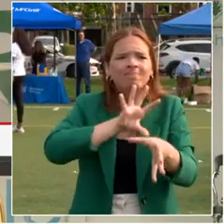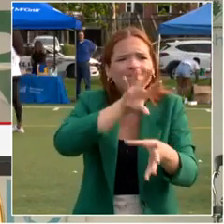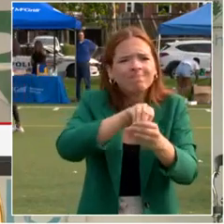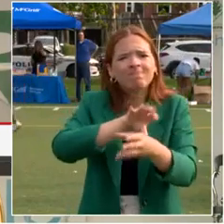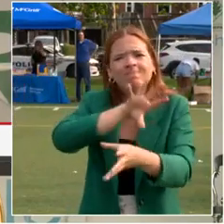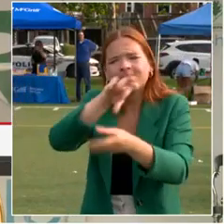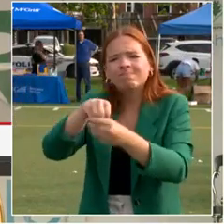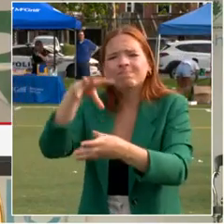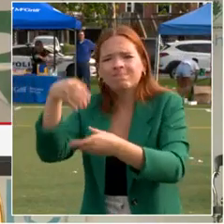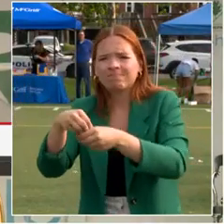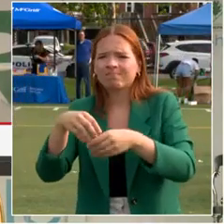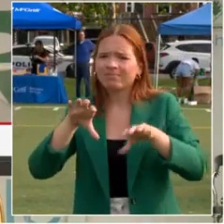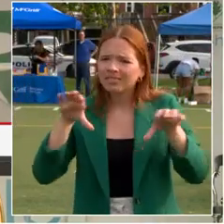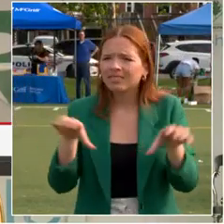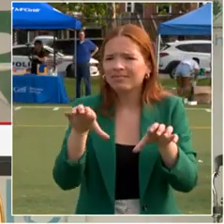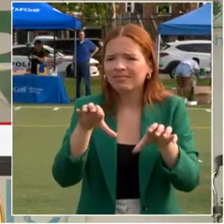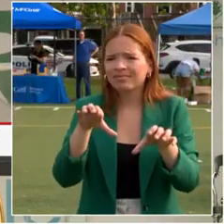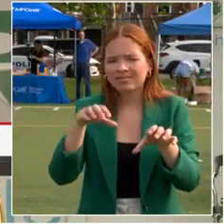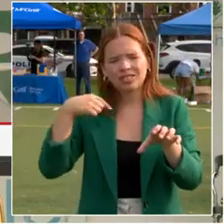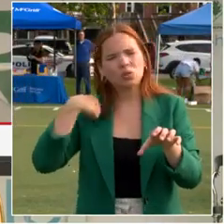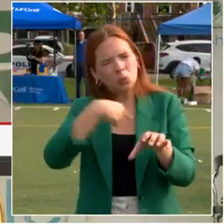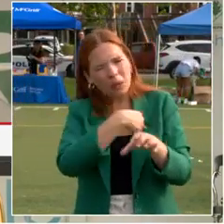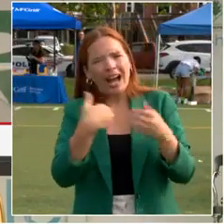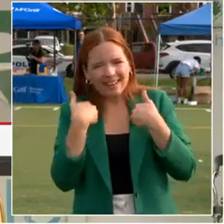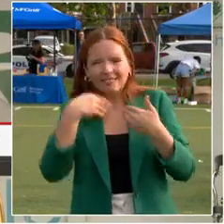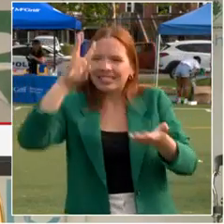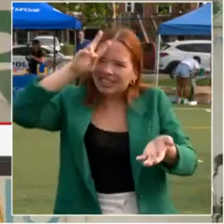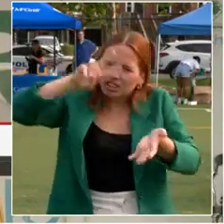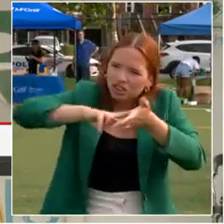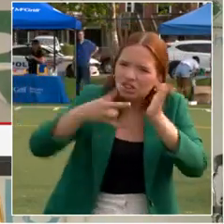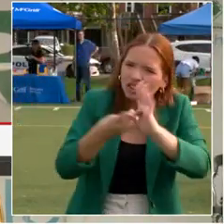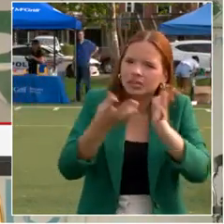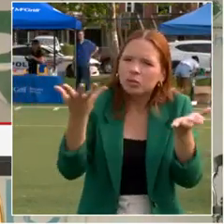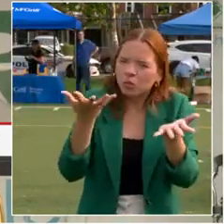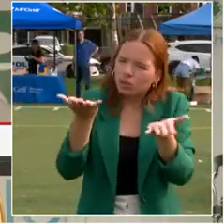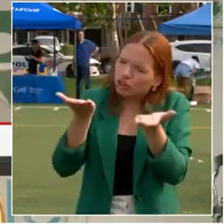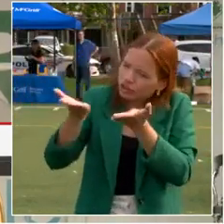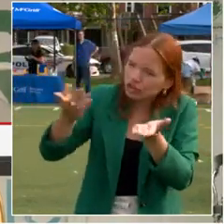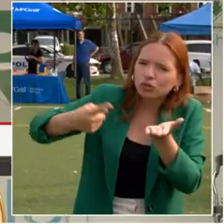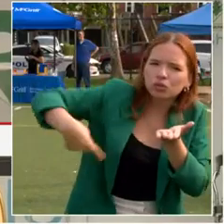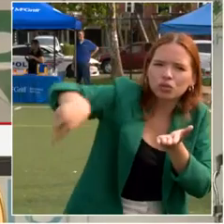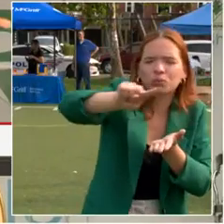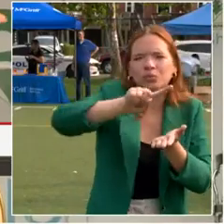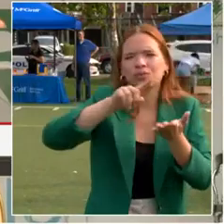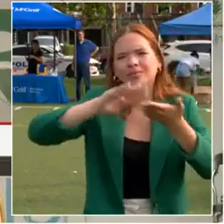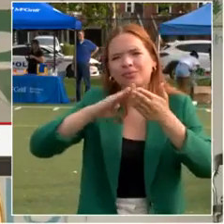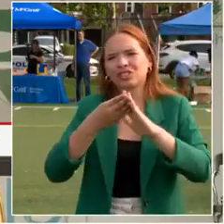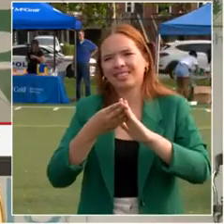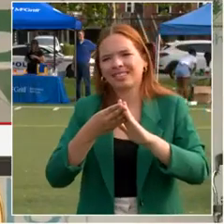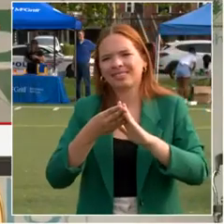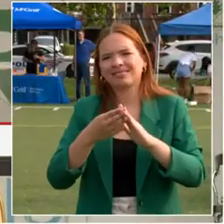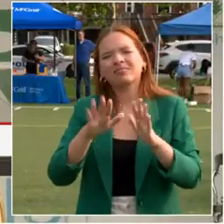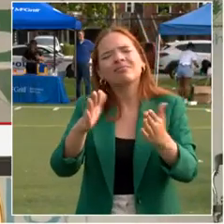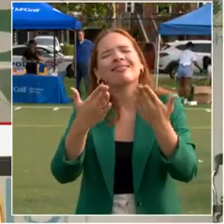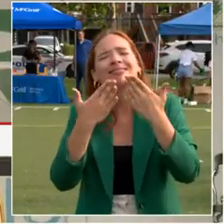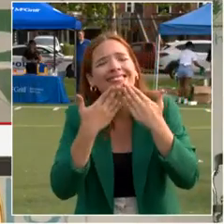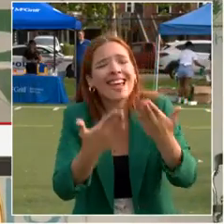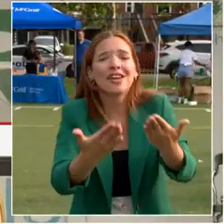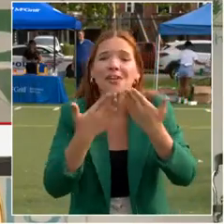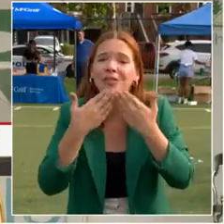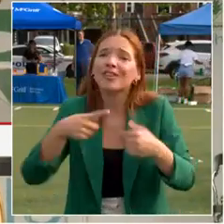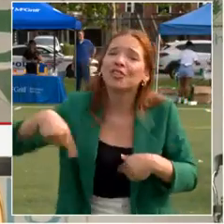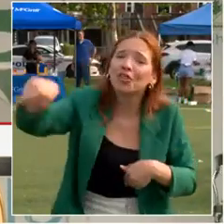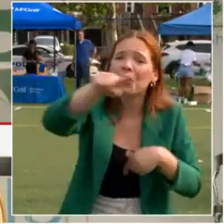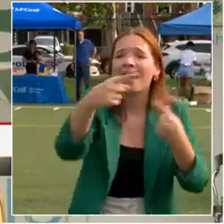we are intentional about serving you all. I thank you so much for coming. Give yourselves a round